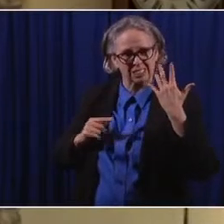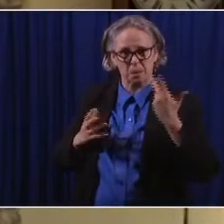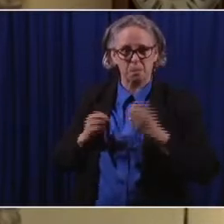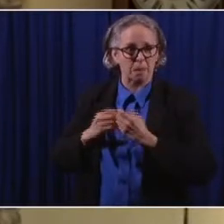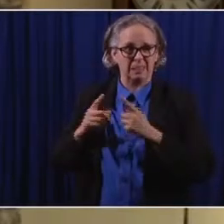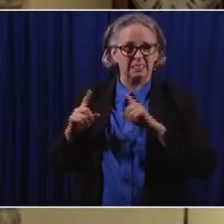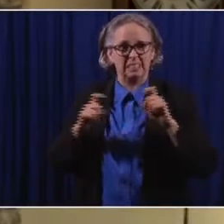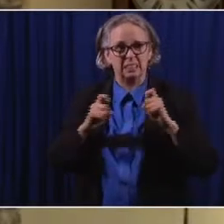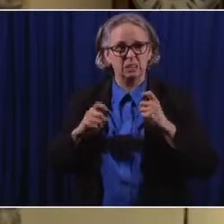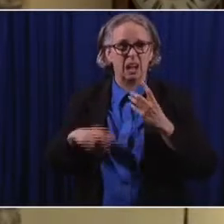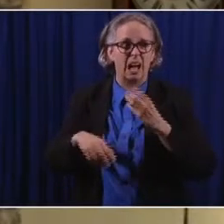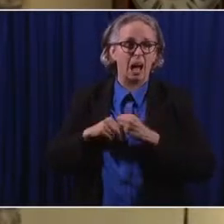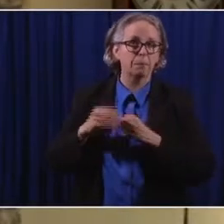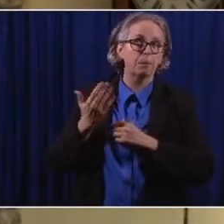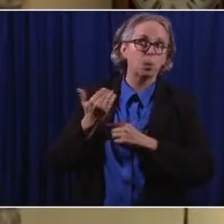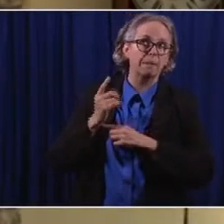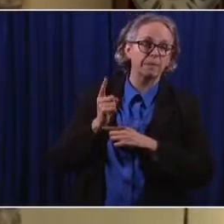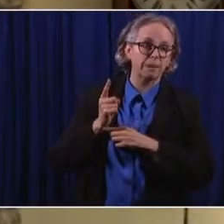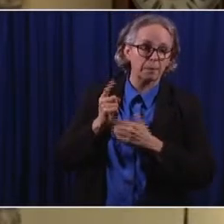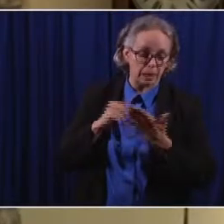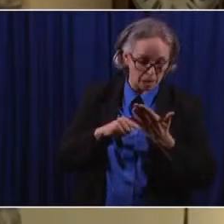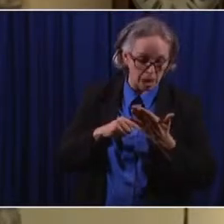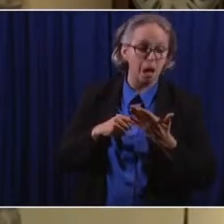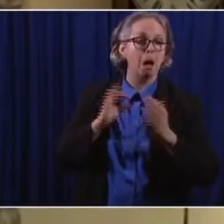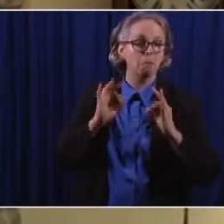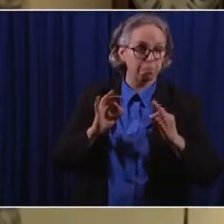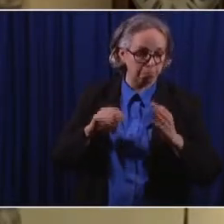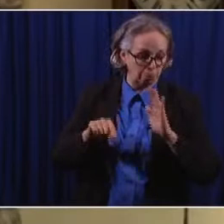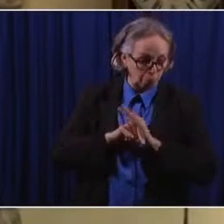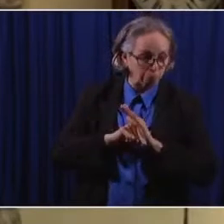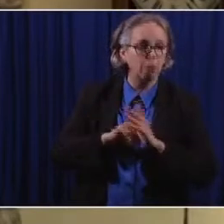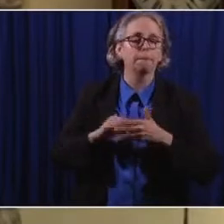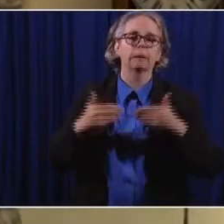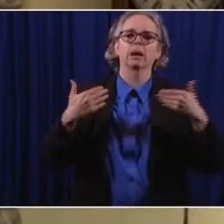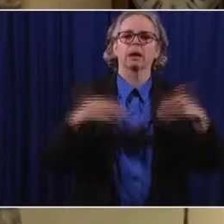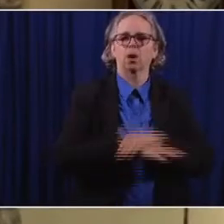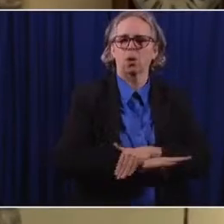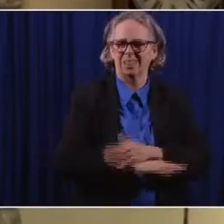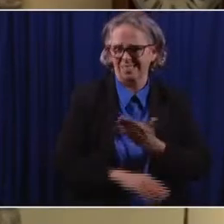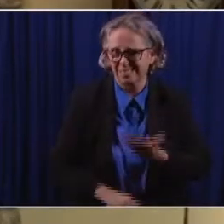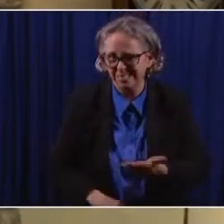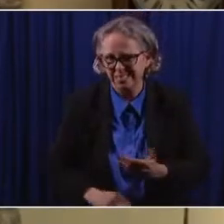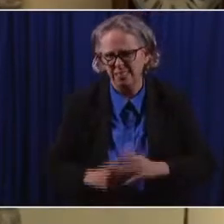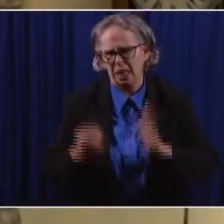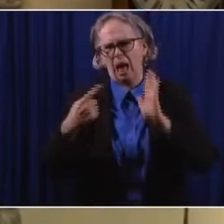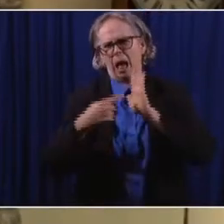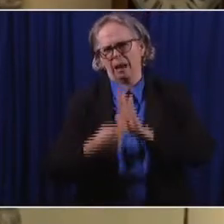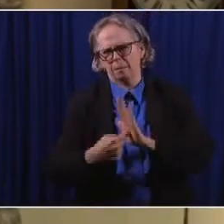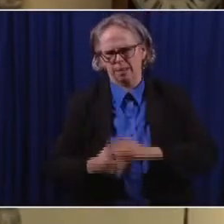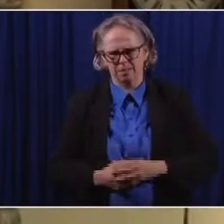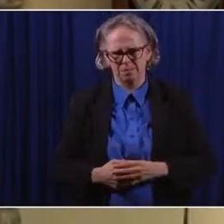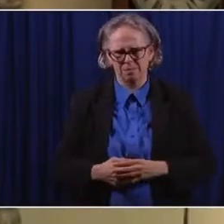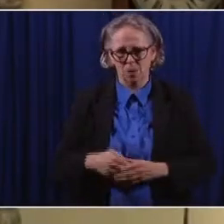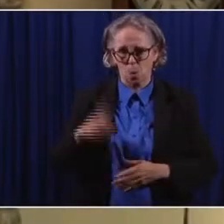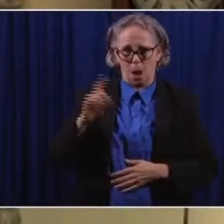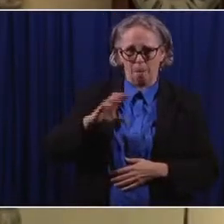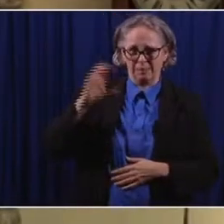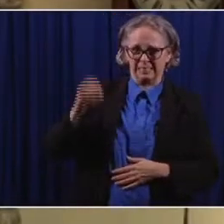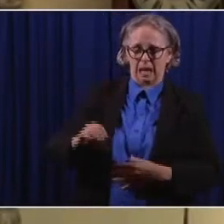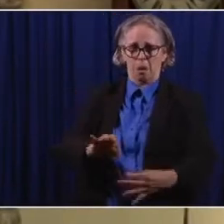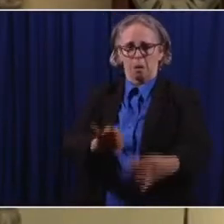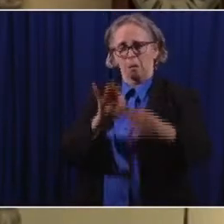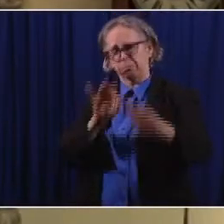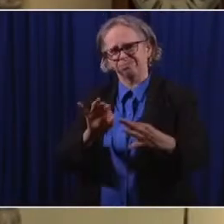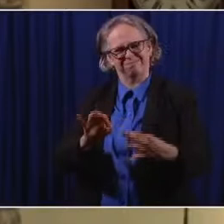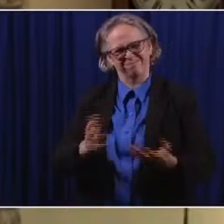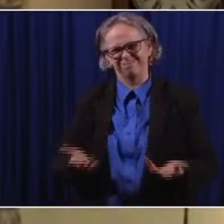they pass that test, they would be able to go into that nursing home. Now, it's not 100% not perfect, but that would be